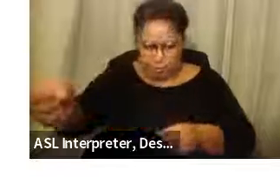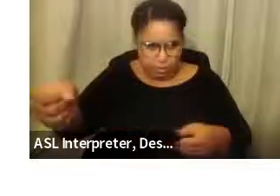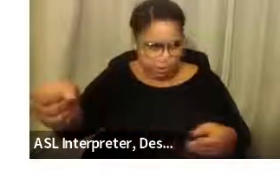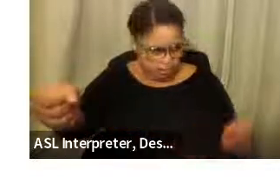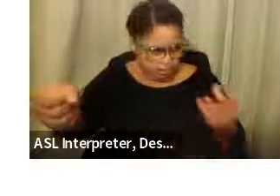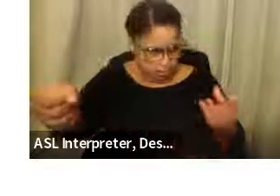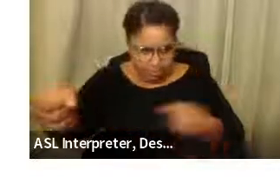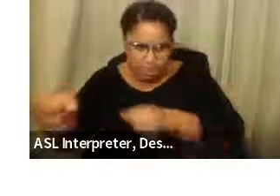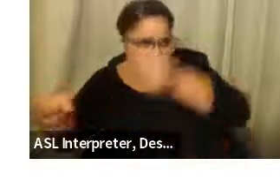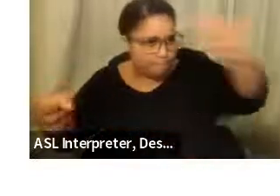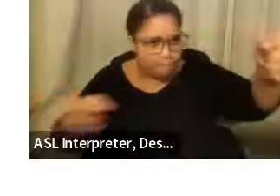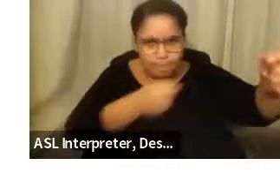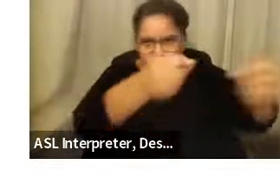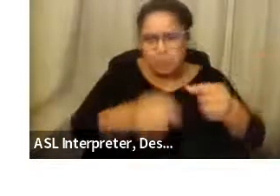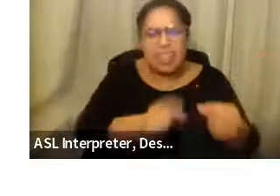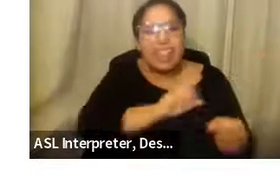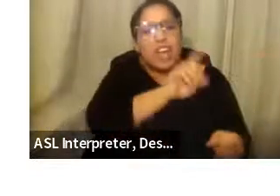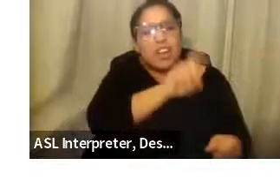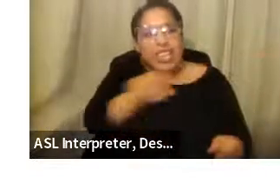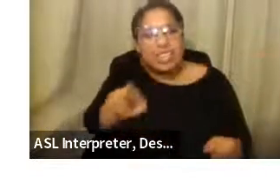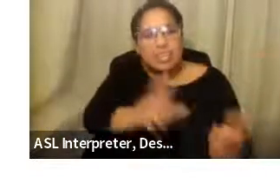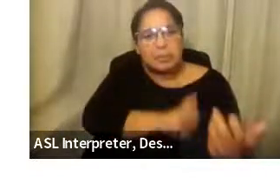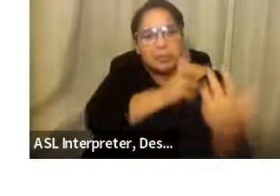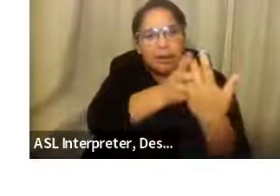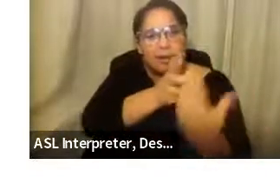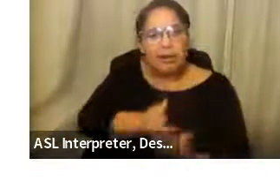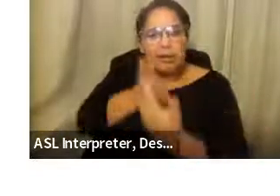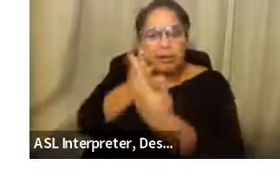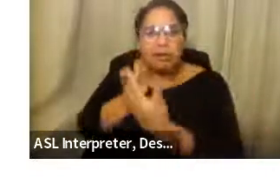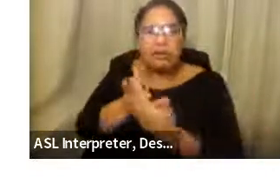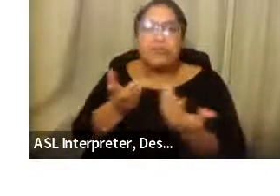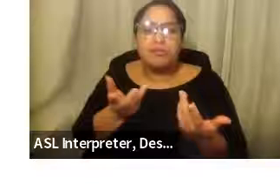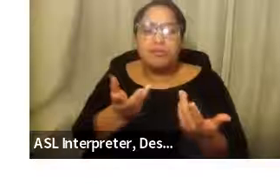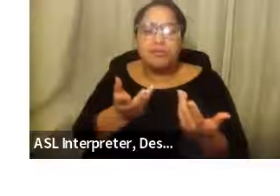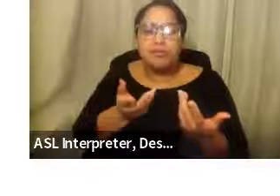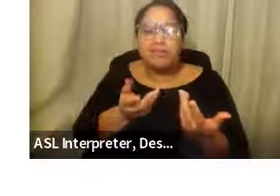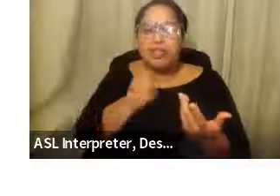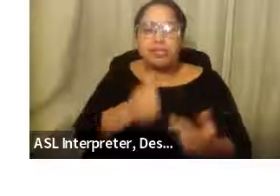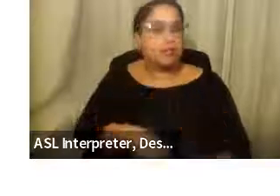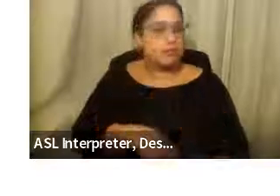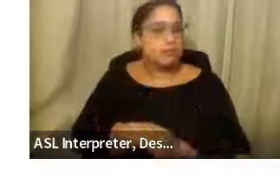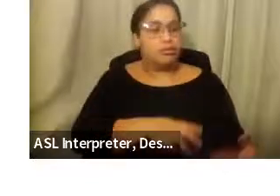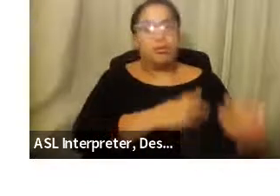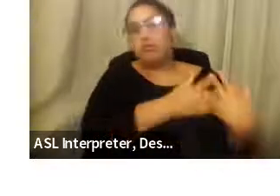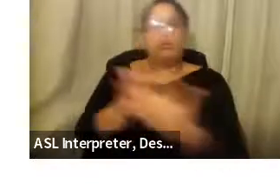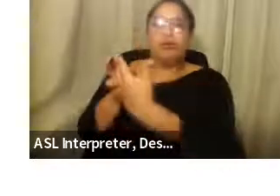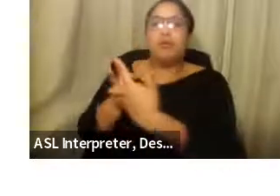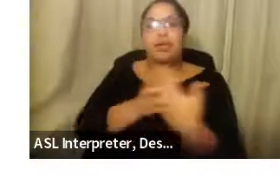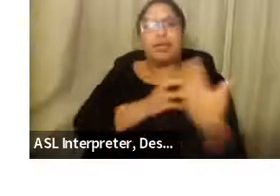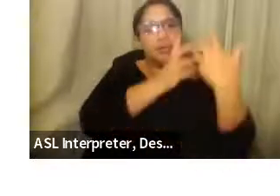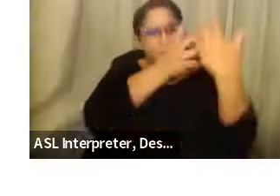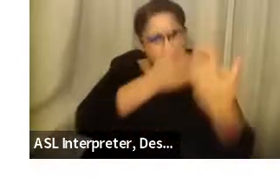individual needs, what individuals need versus a one-size-fits-all model. Go ahead, Maylene.